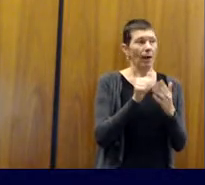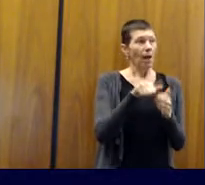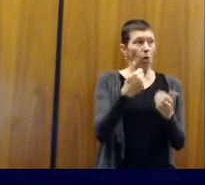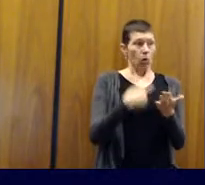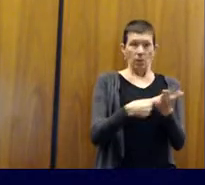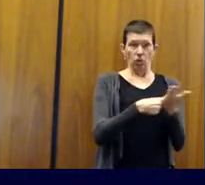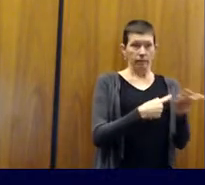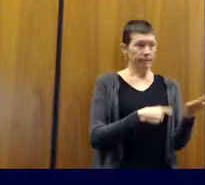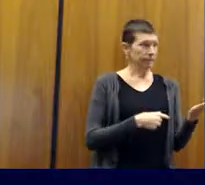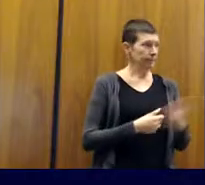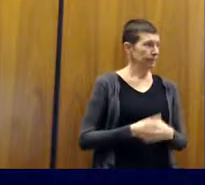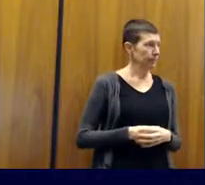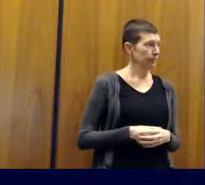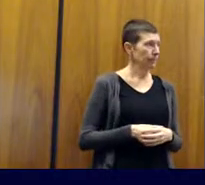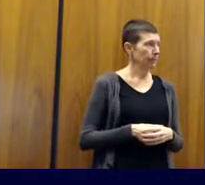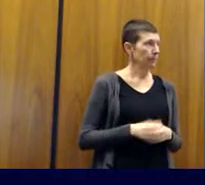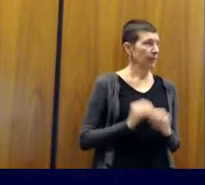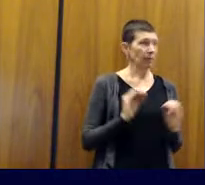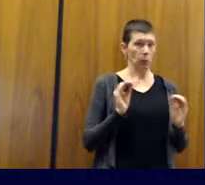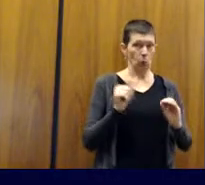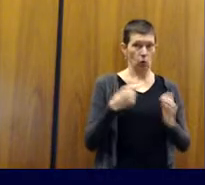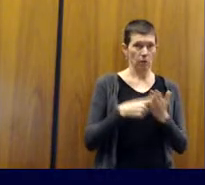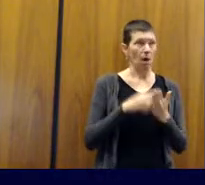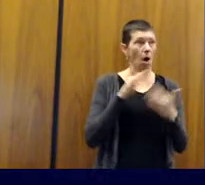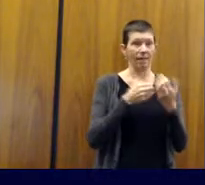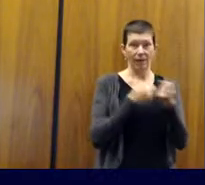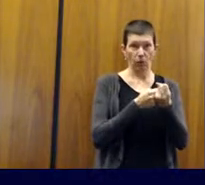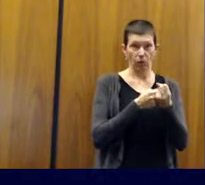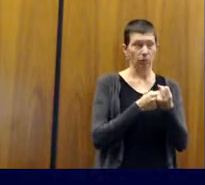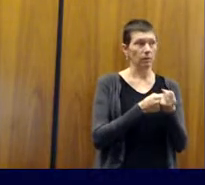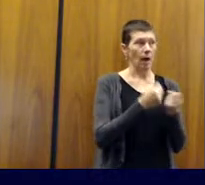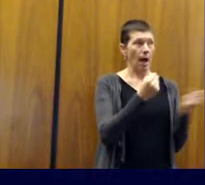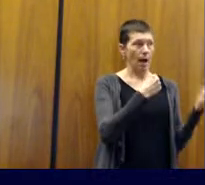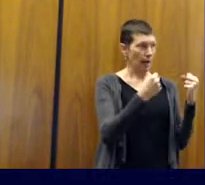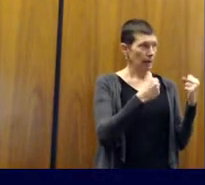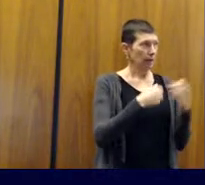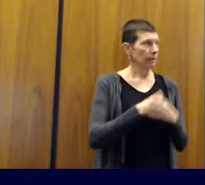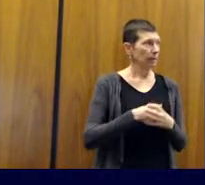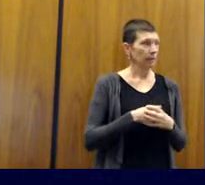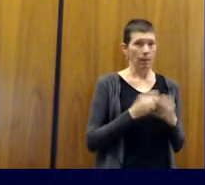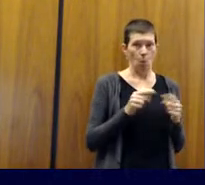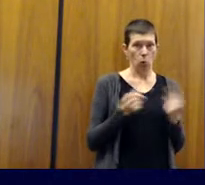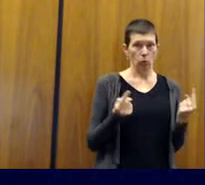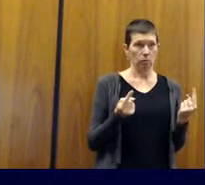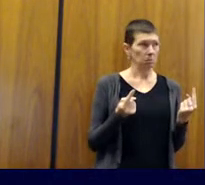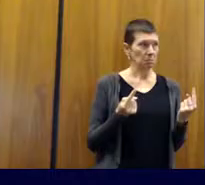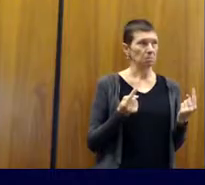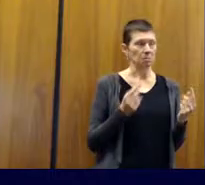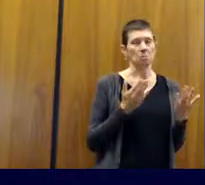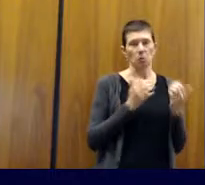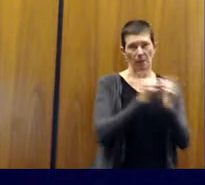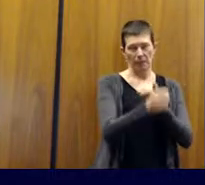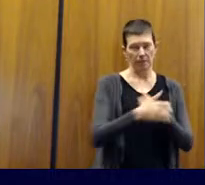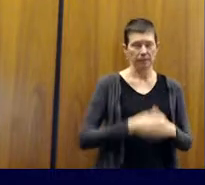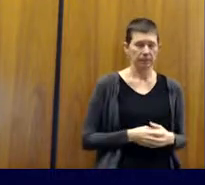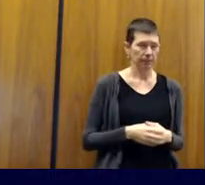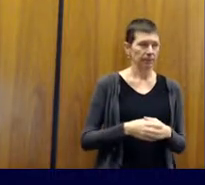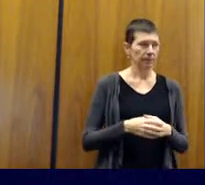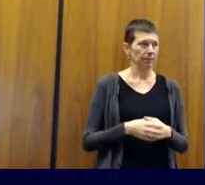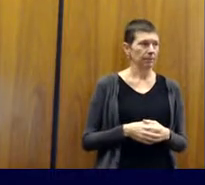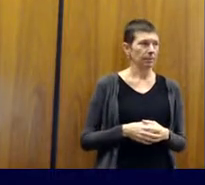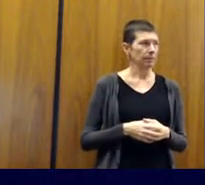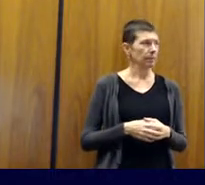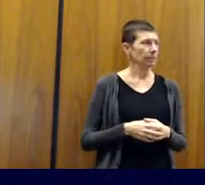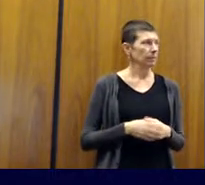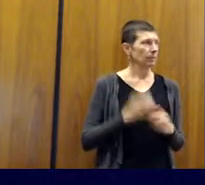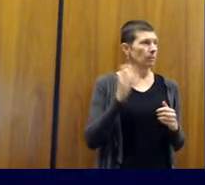discussion? If there's no other discussion, all in favor? Aye. Opposed? Motion passes. All